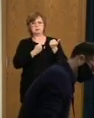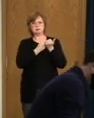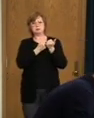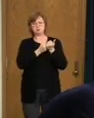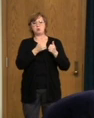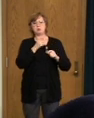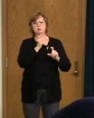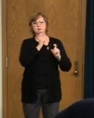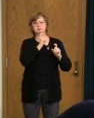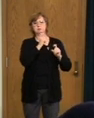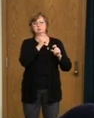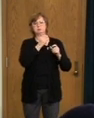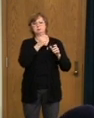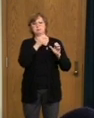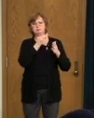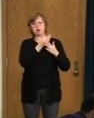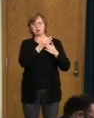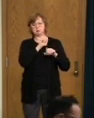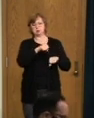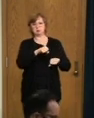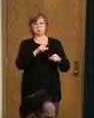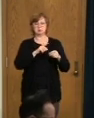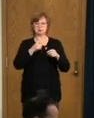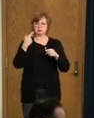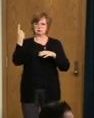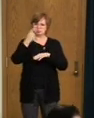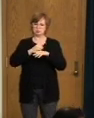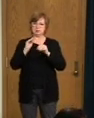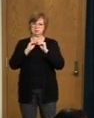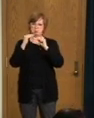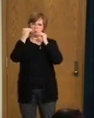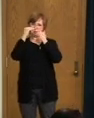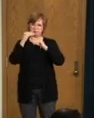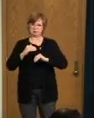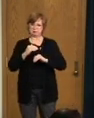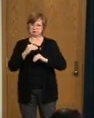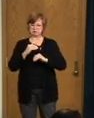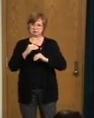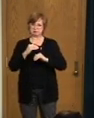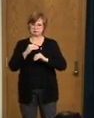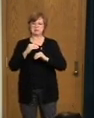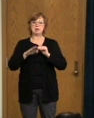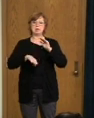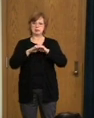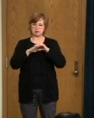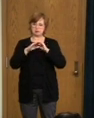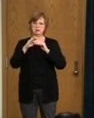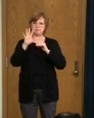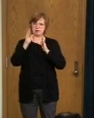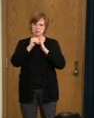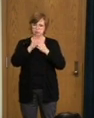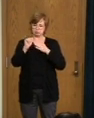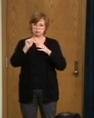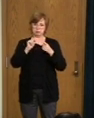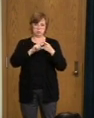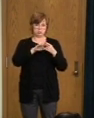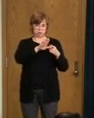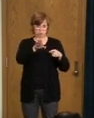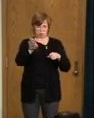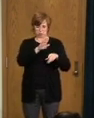may impact a number of additional small businesses, so those businesses may now, if required, and if they